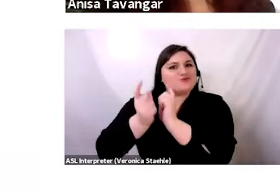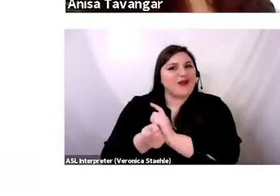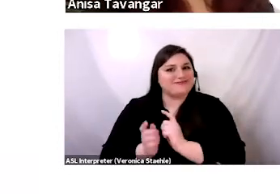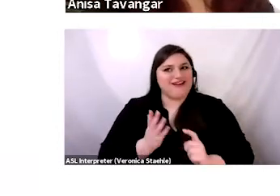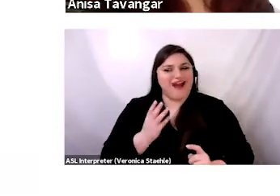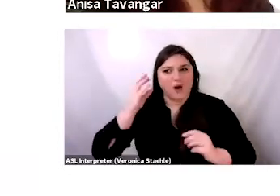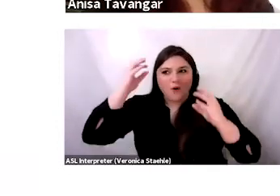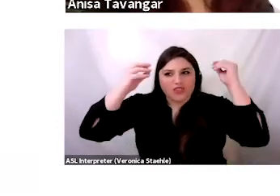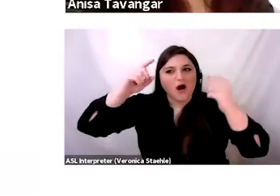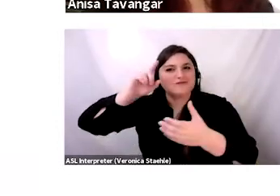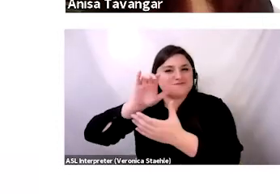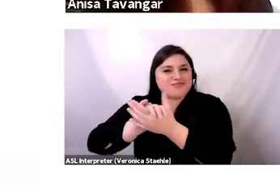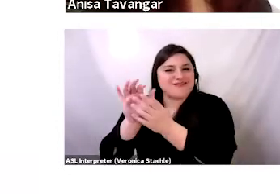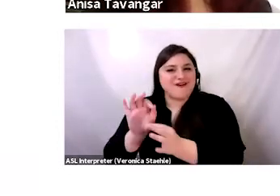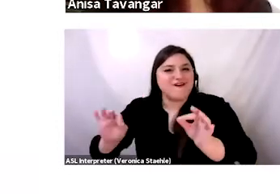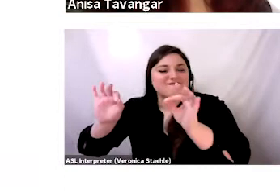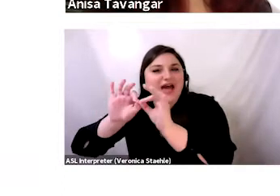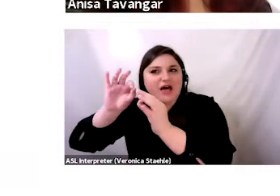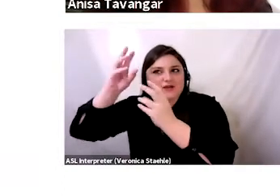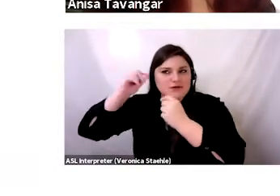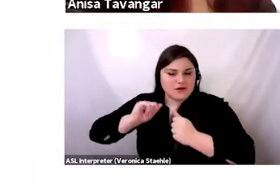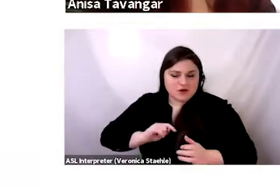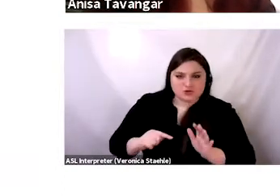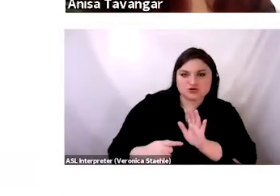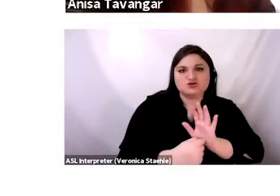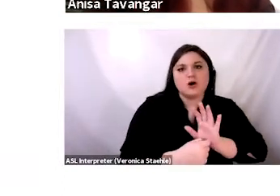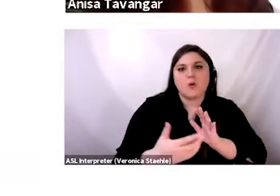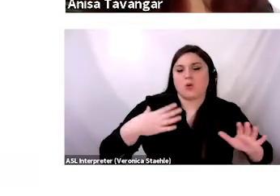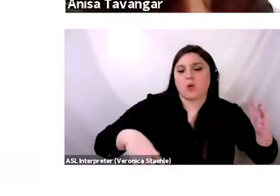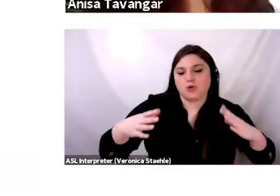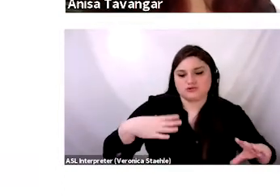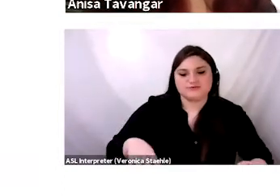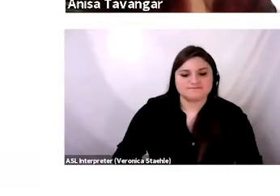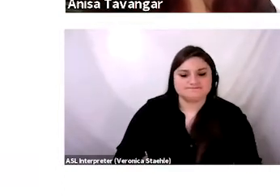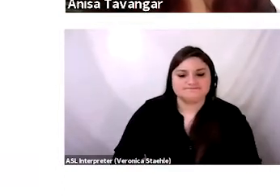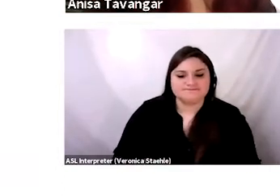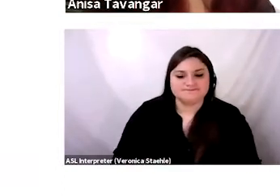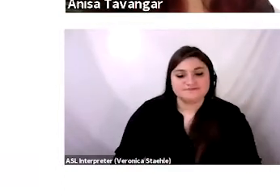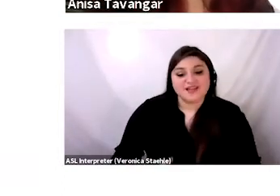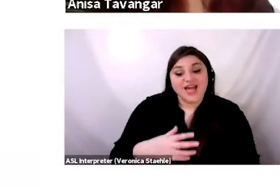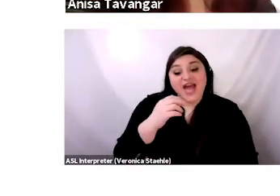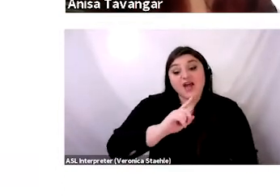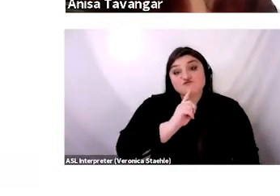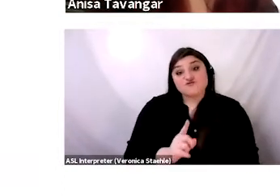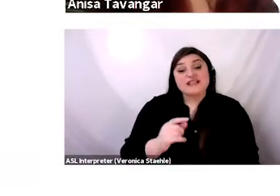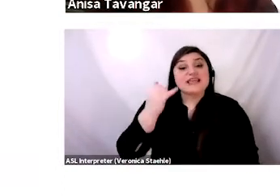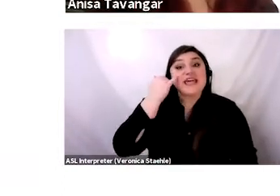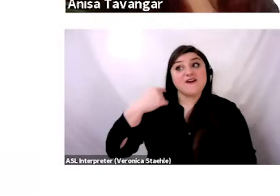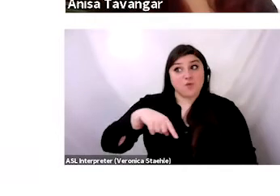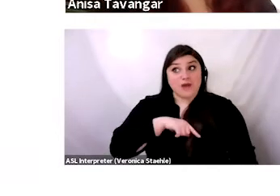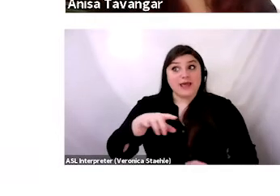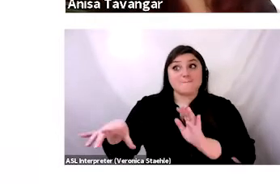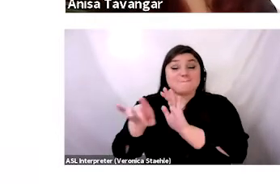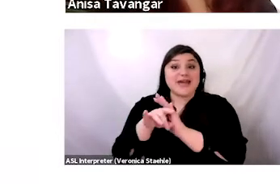the reality is that if the beauty that we see and that we experience only really applies to a very small group of people, then surely